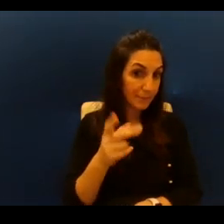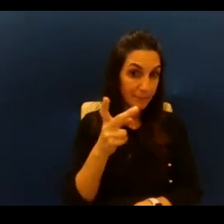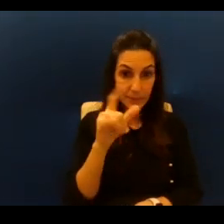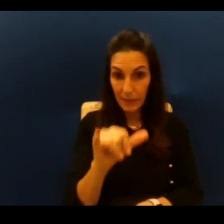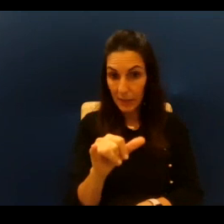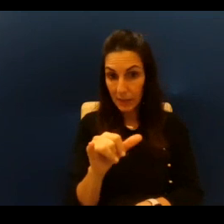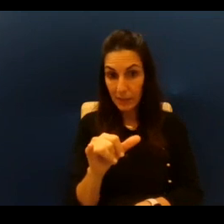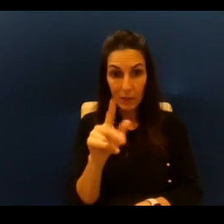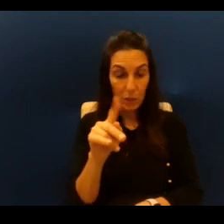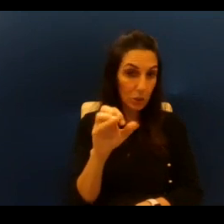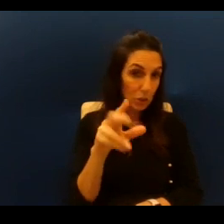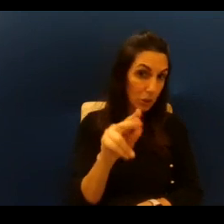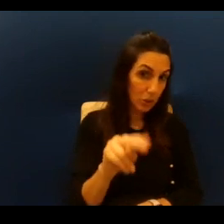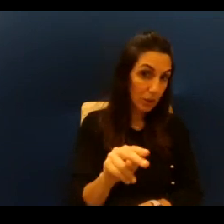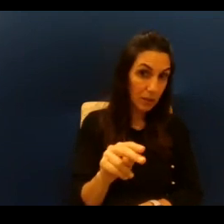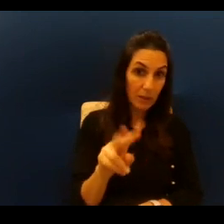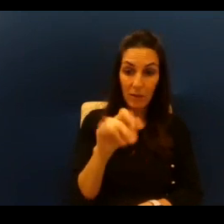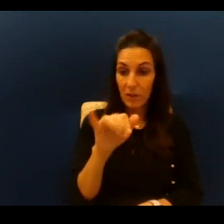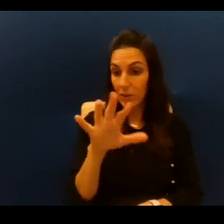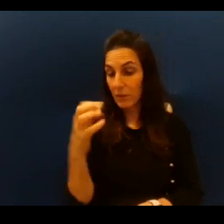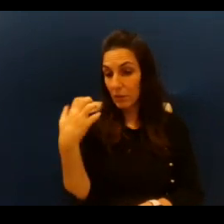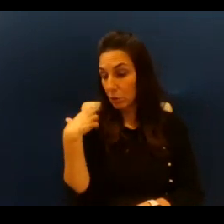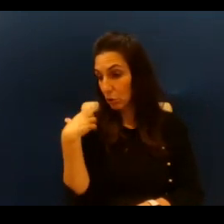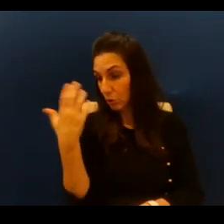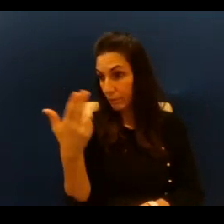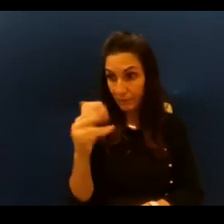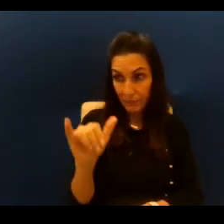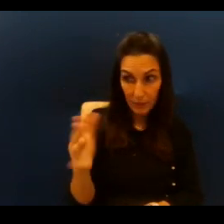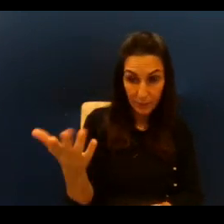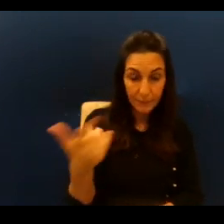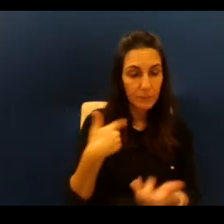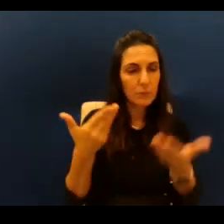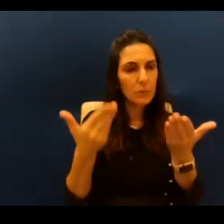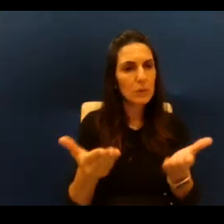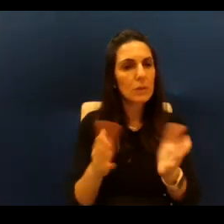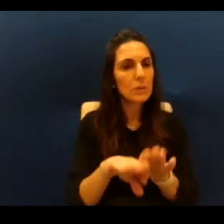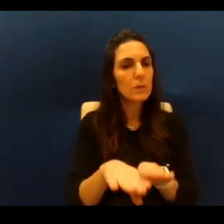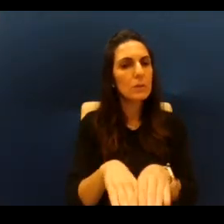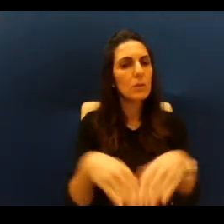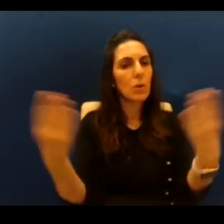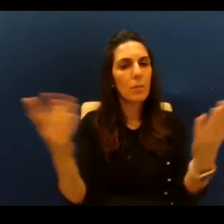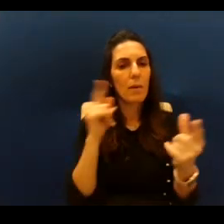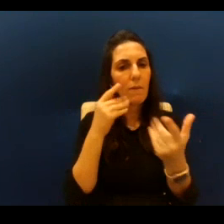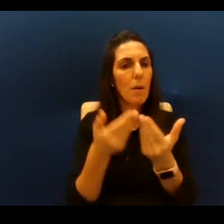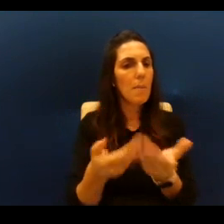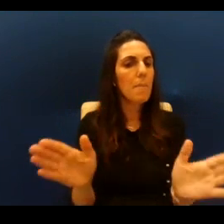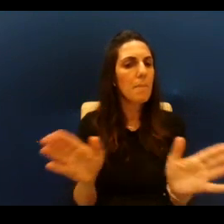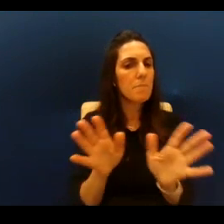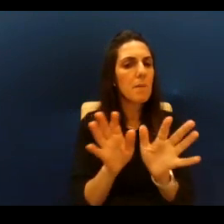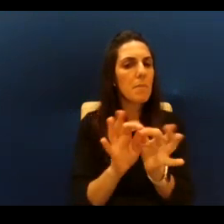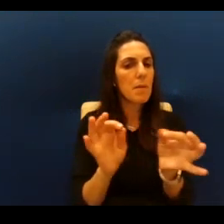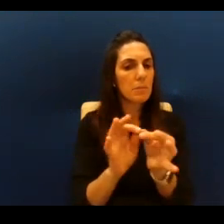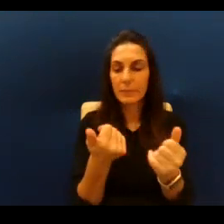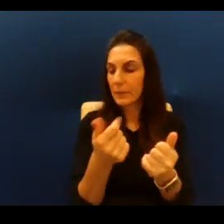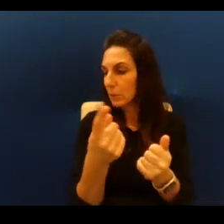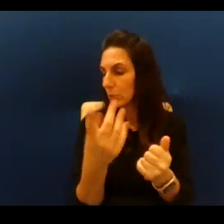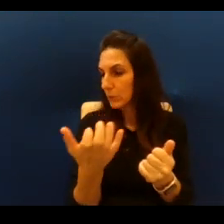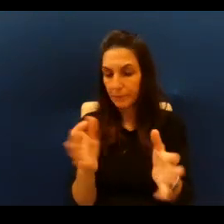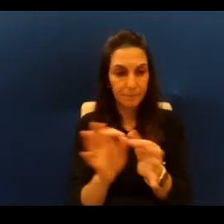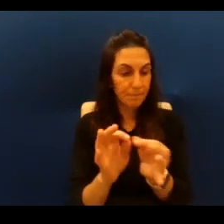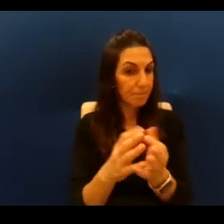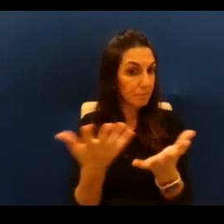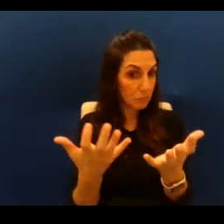Chair, Board Member Hay? Oh, that's all right, so now let's proceed to public comment on this item. Is there anybody from the public who would like to speak on this item? Now is the